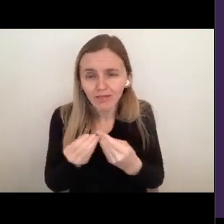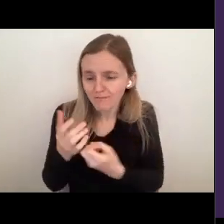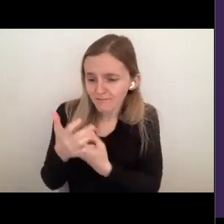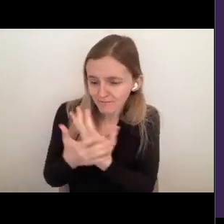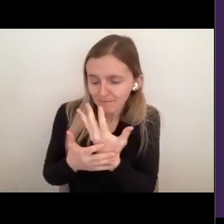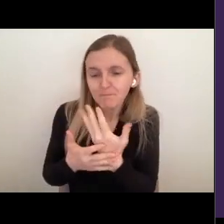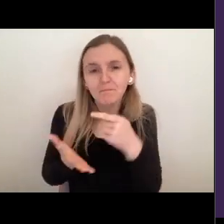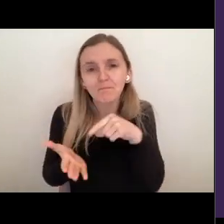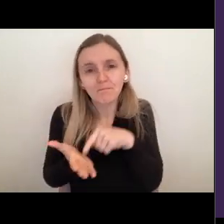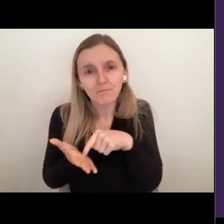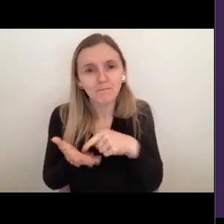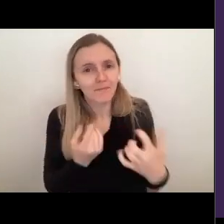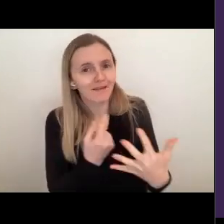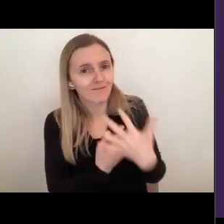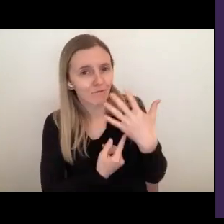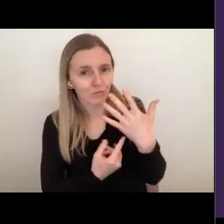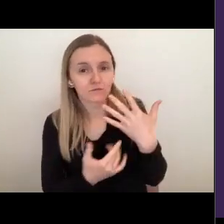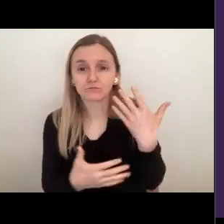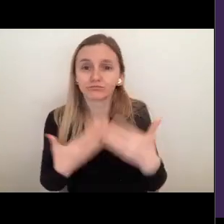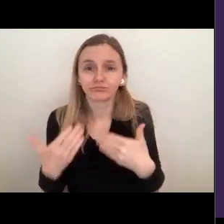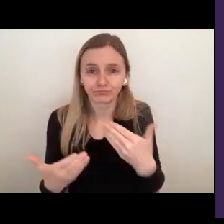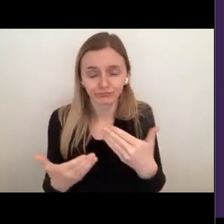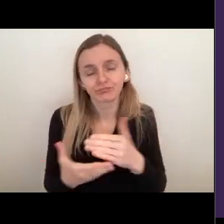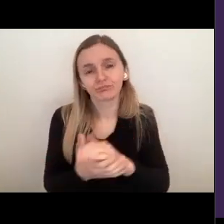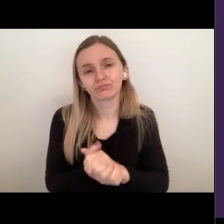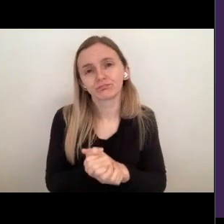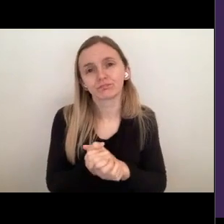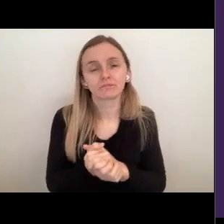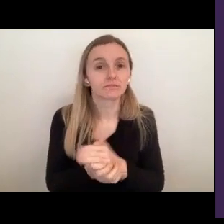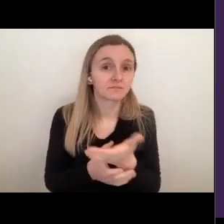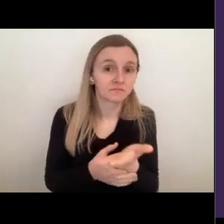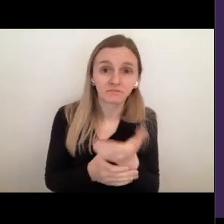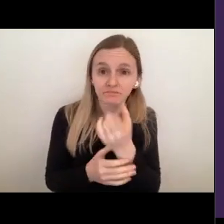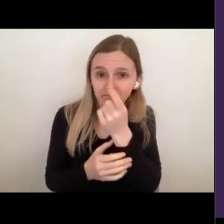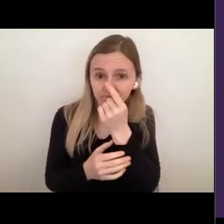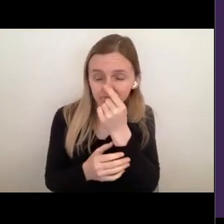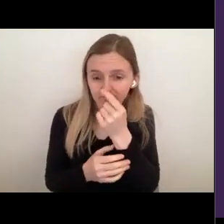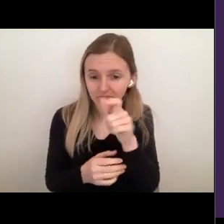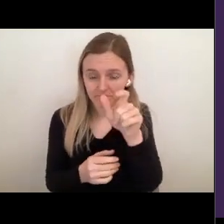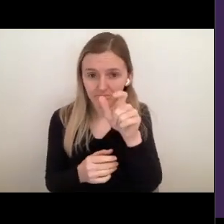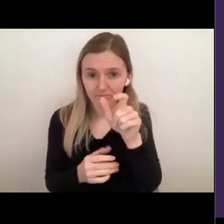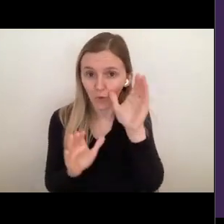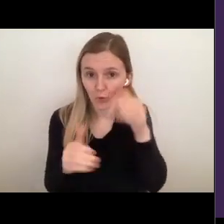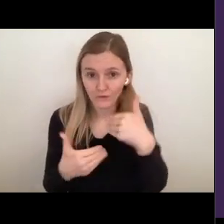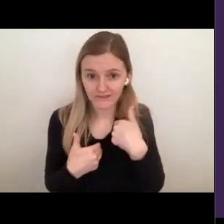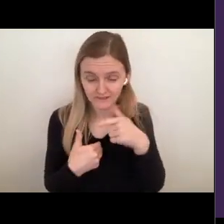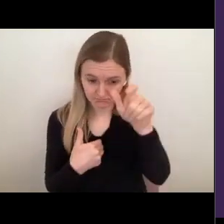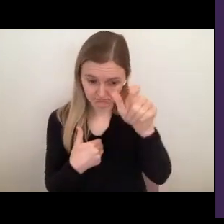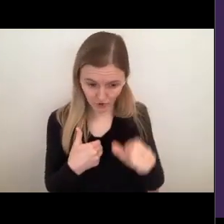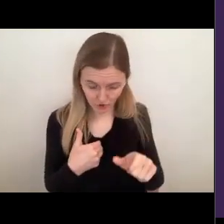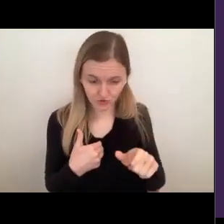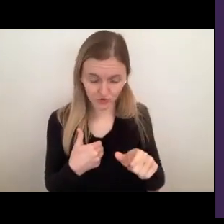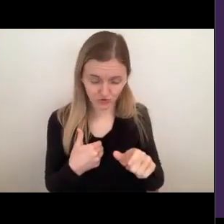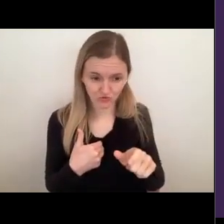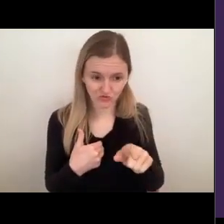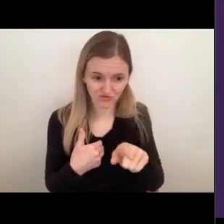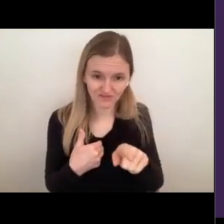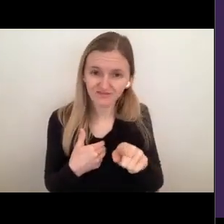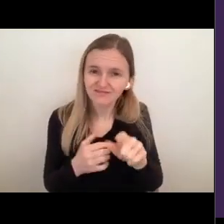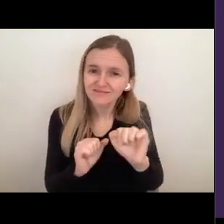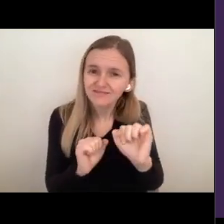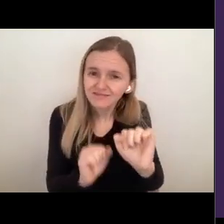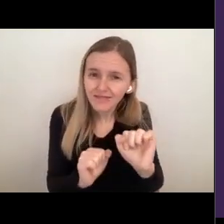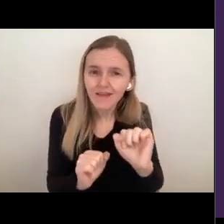those things. So if we have an autistic person who takes their speech and their language and their